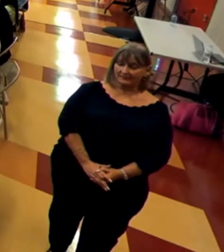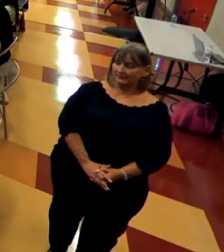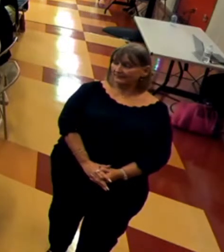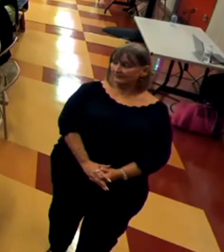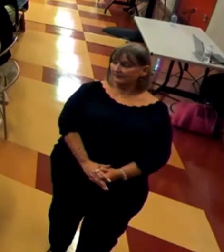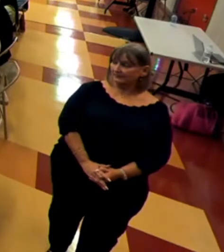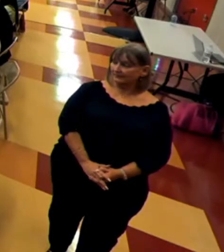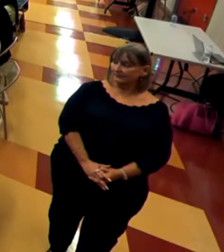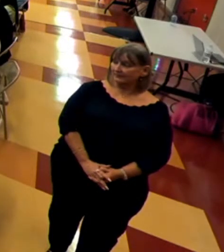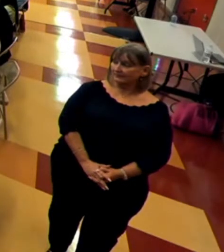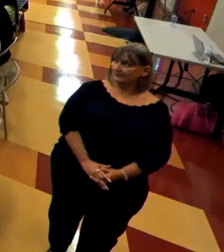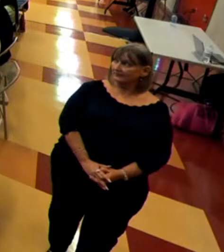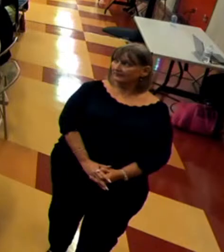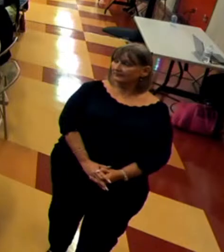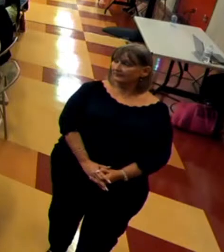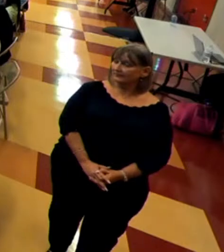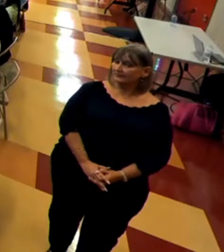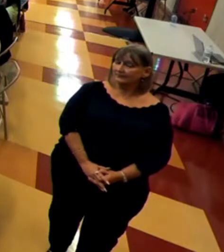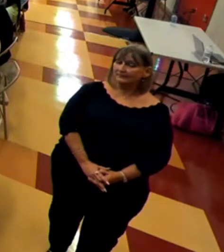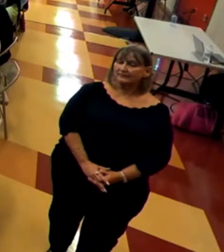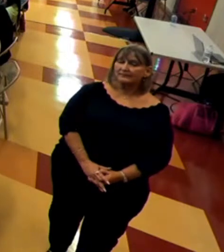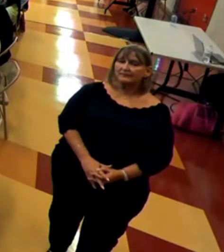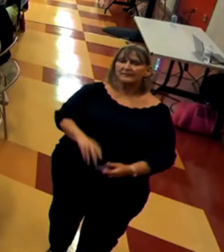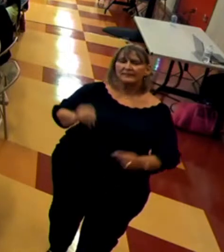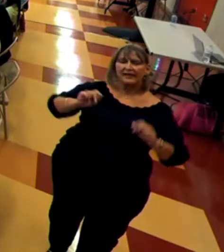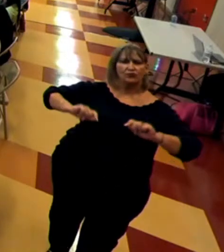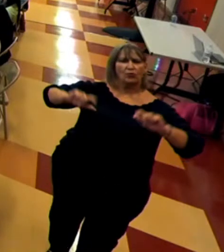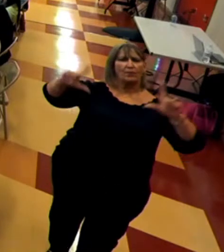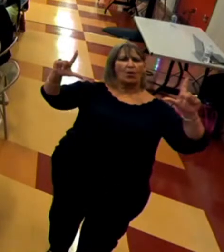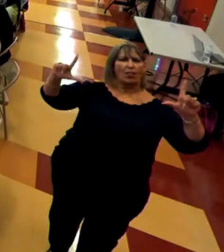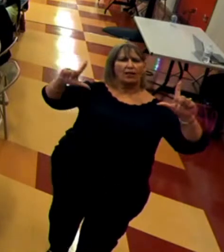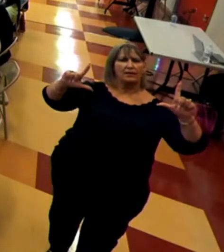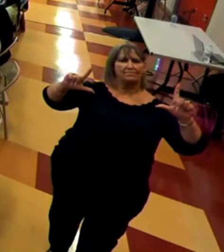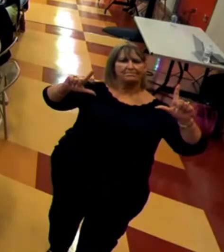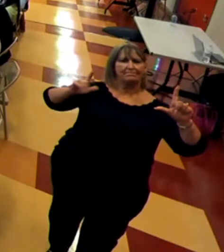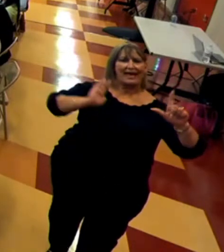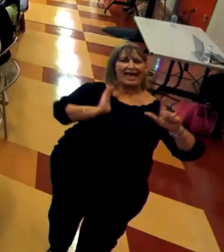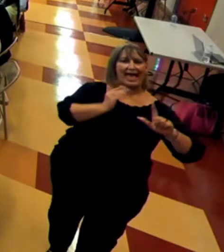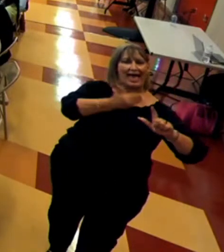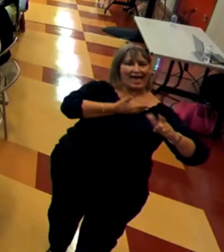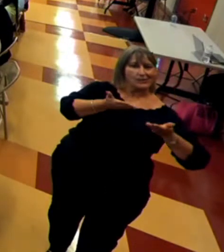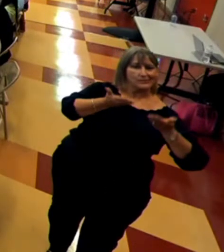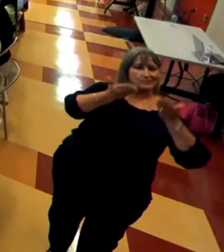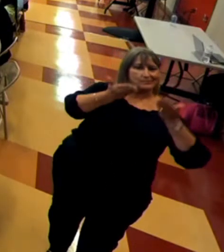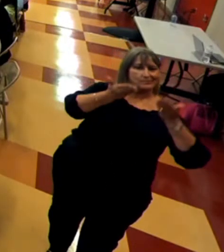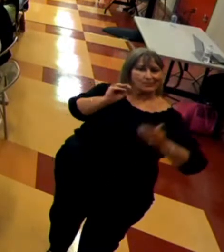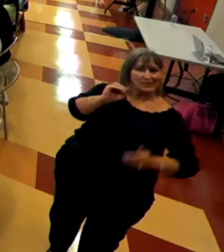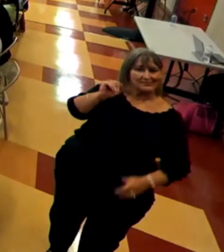Hello? Can we pull up our proposed map?